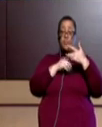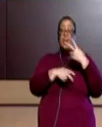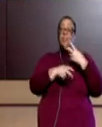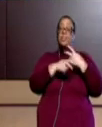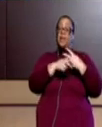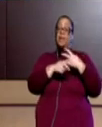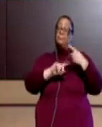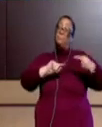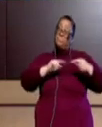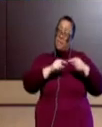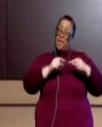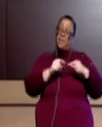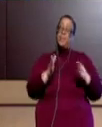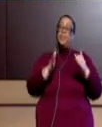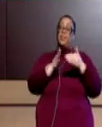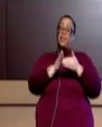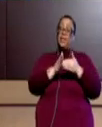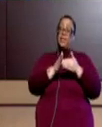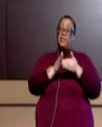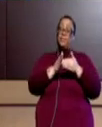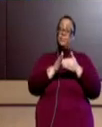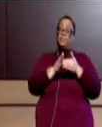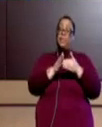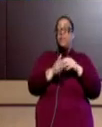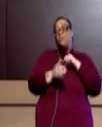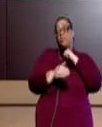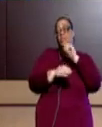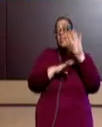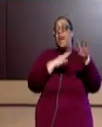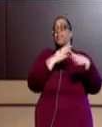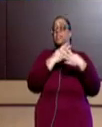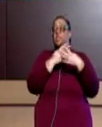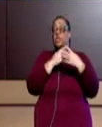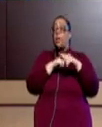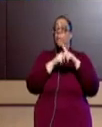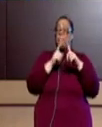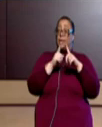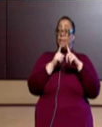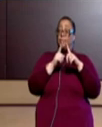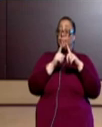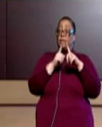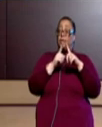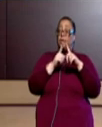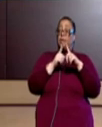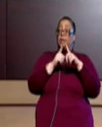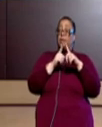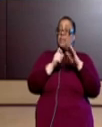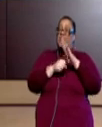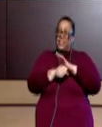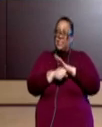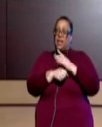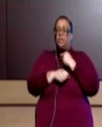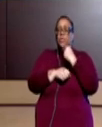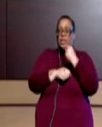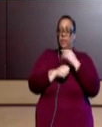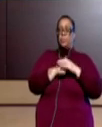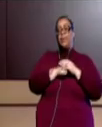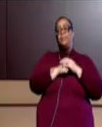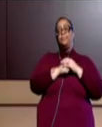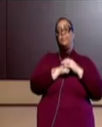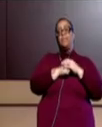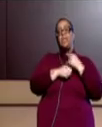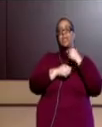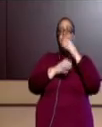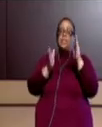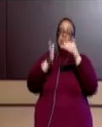is not that they are in a incarcerated setting, but trauma will tell them they are. Say that one